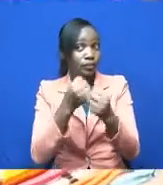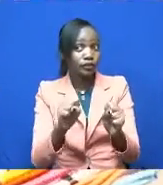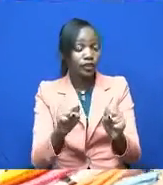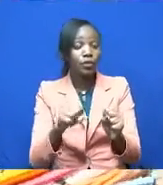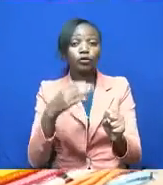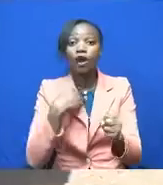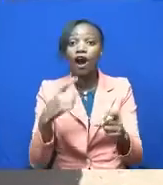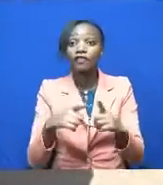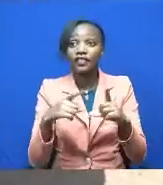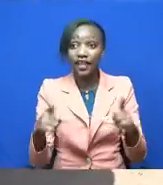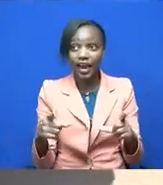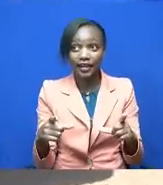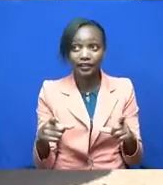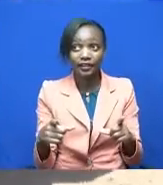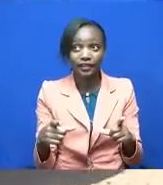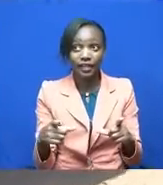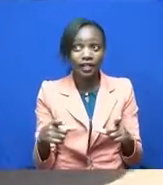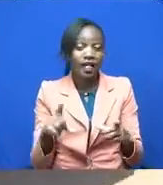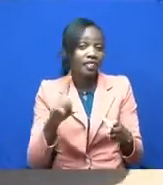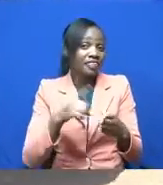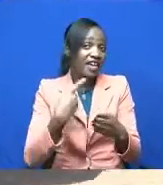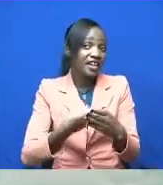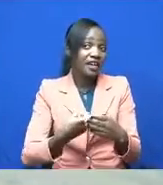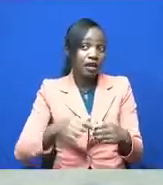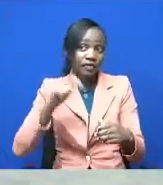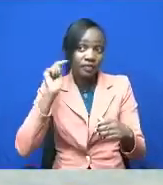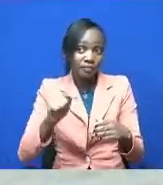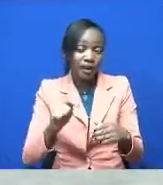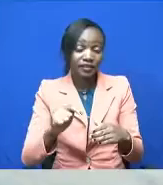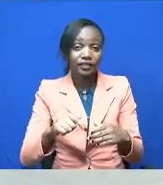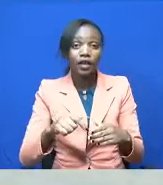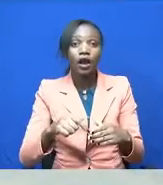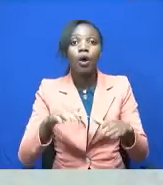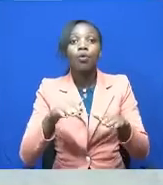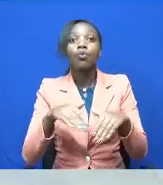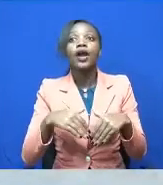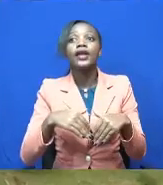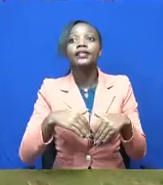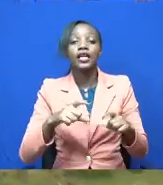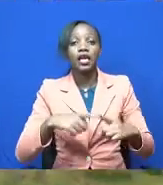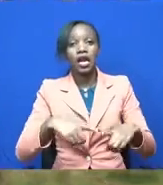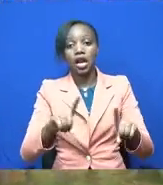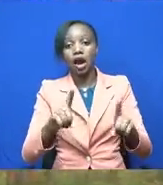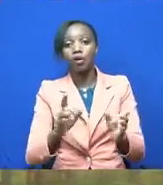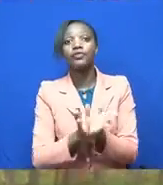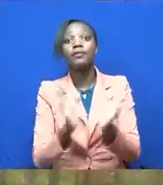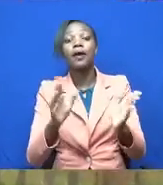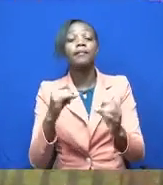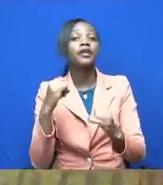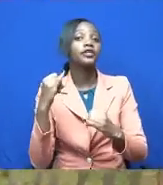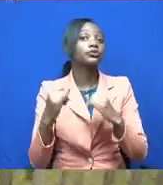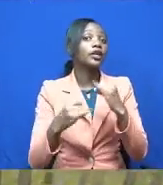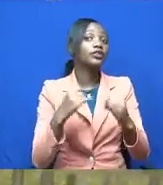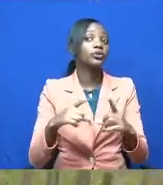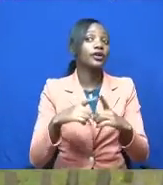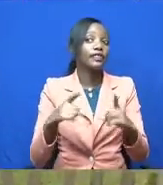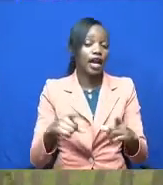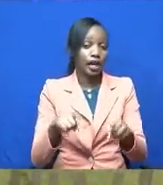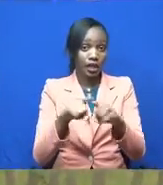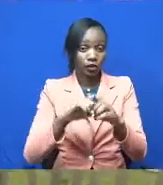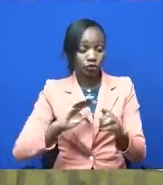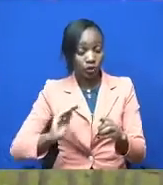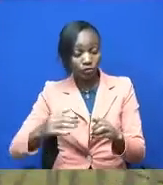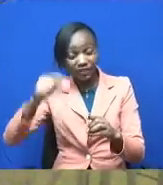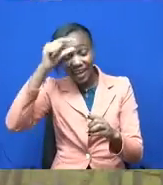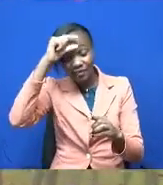wa ardhi iliyo kwenye mgogoro, itasalia kuwa ya umma, na serikali ya kaunti inaweza itumia katika utekelezaji wa